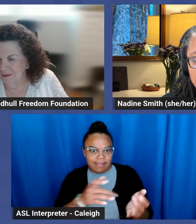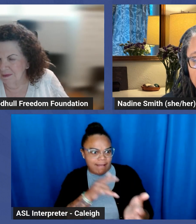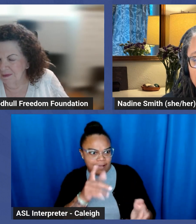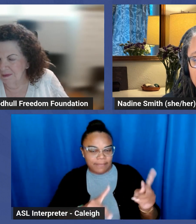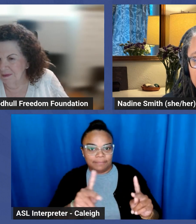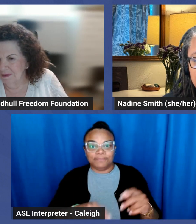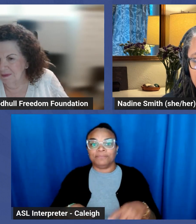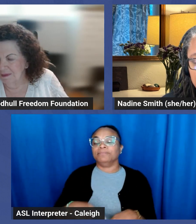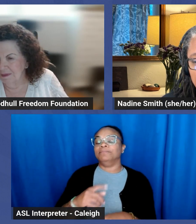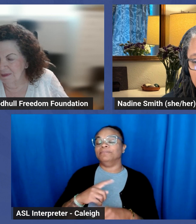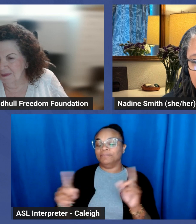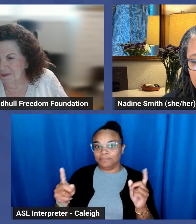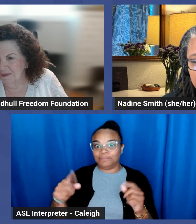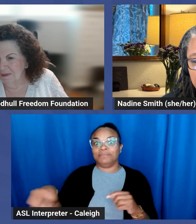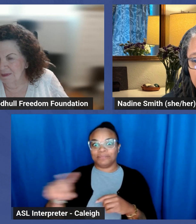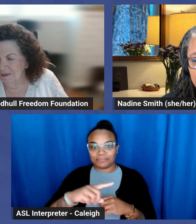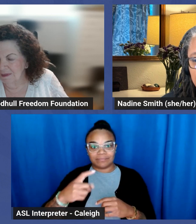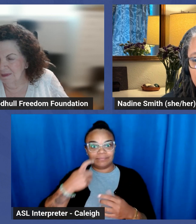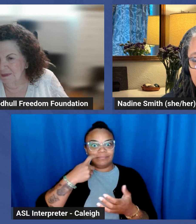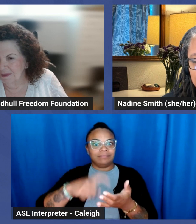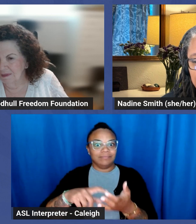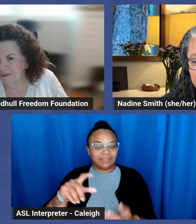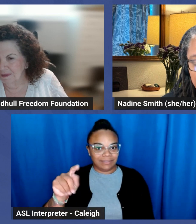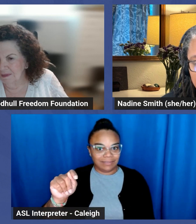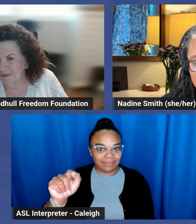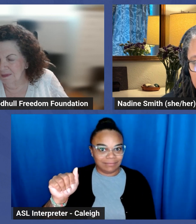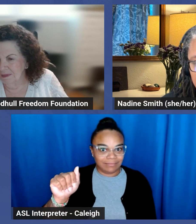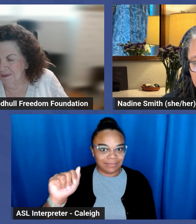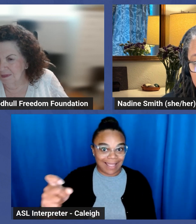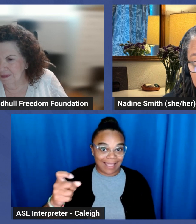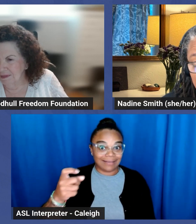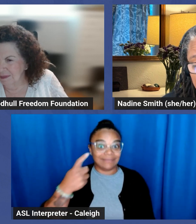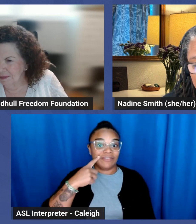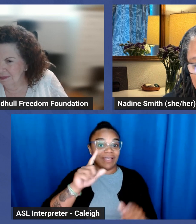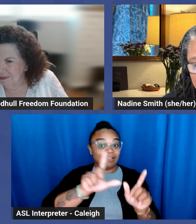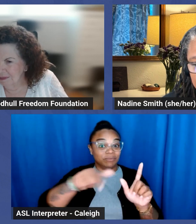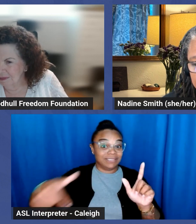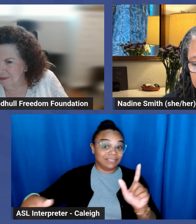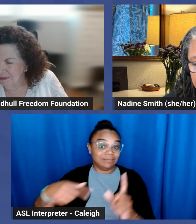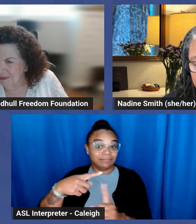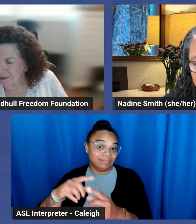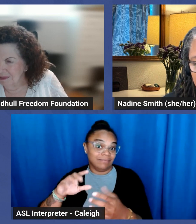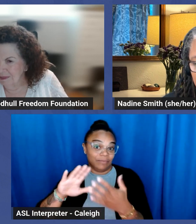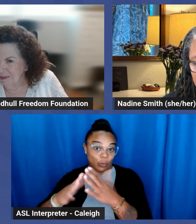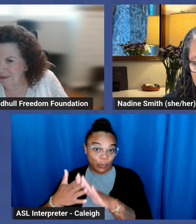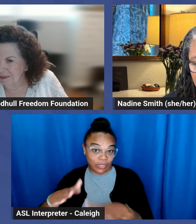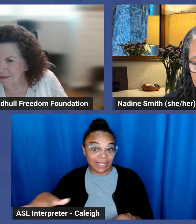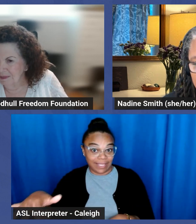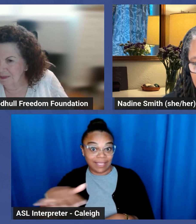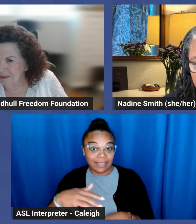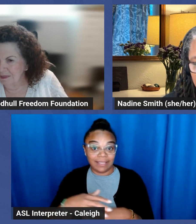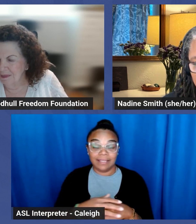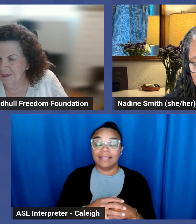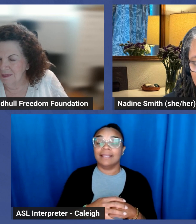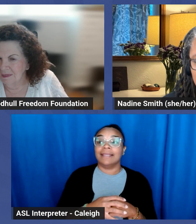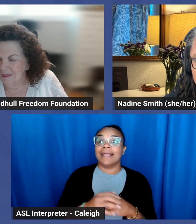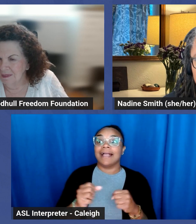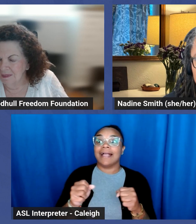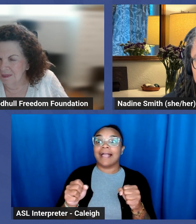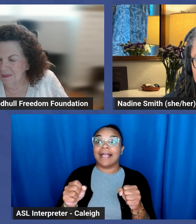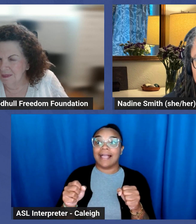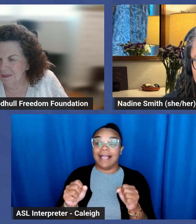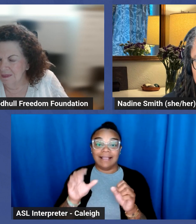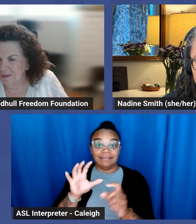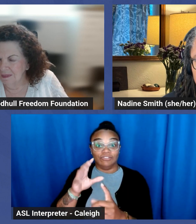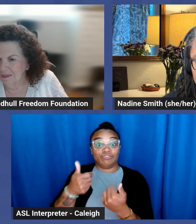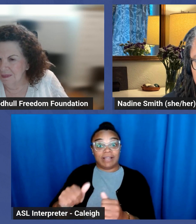they saw attacks on the LGBTQ community as a way to